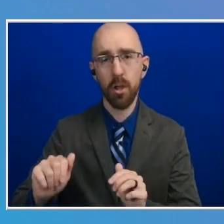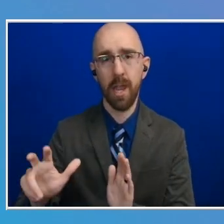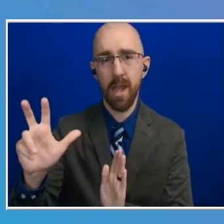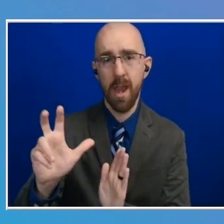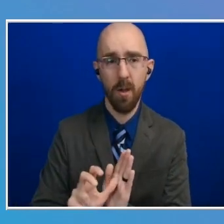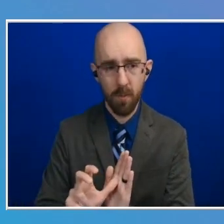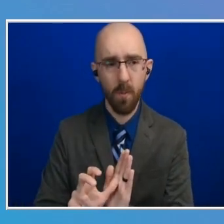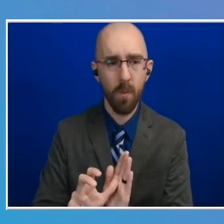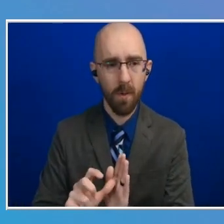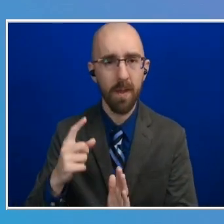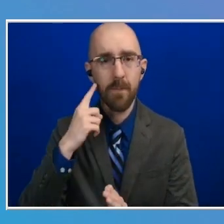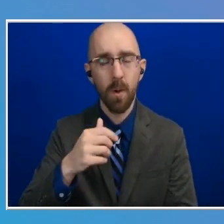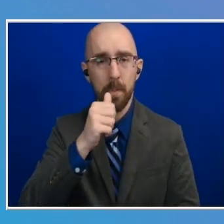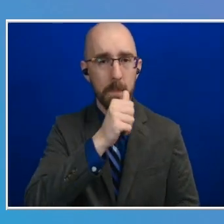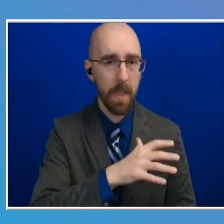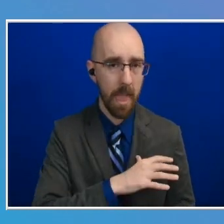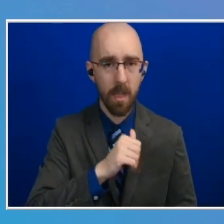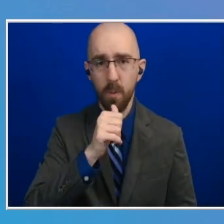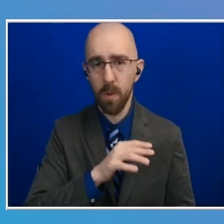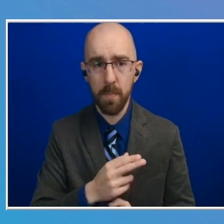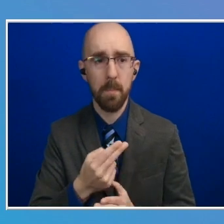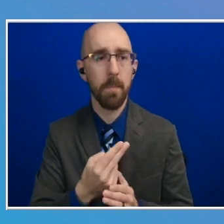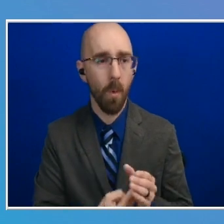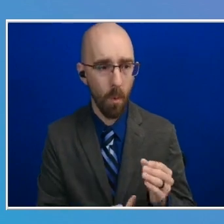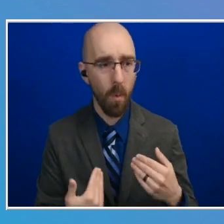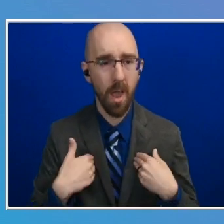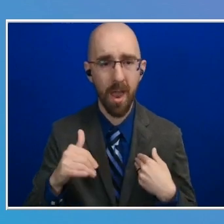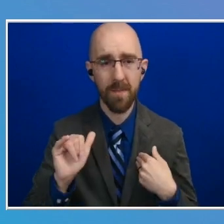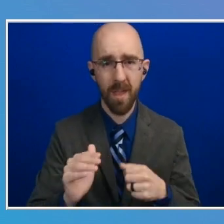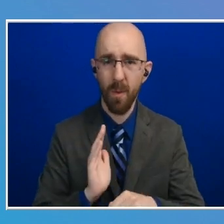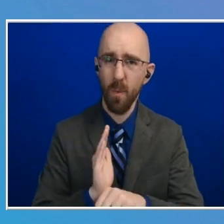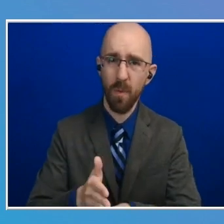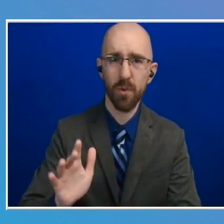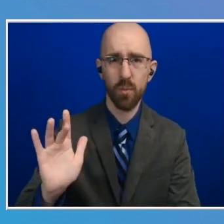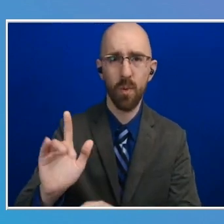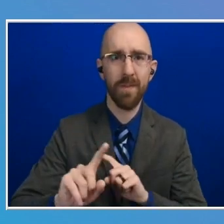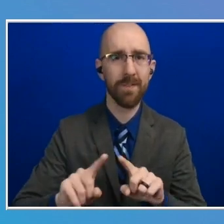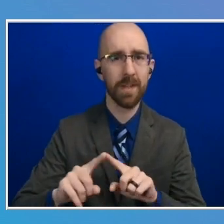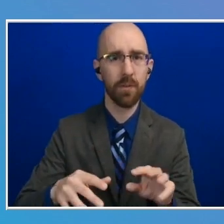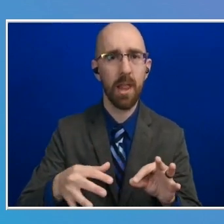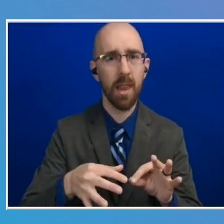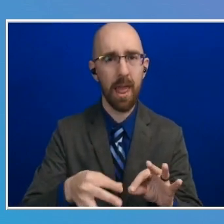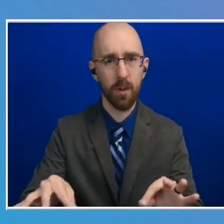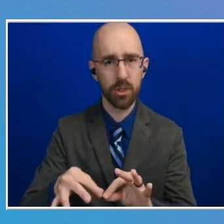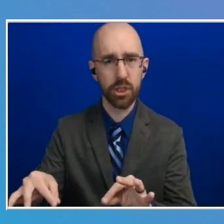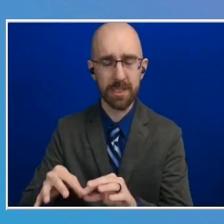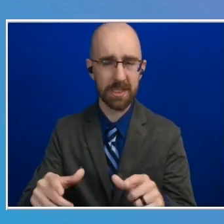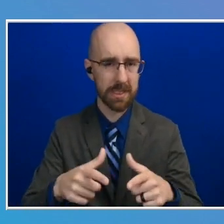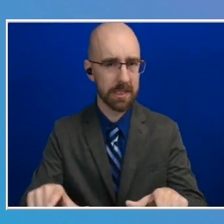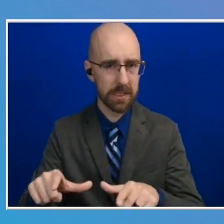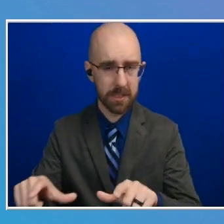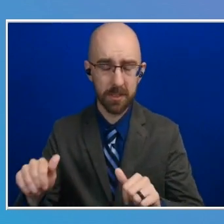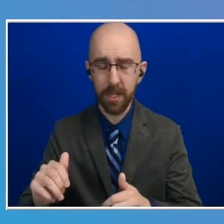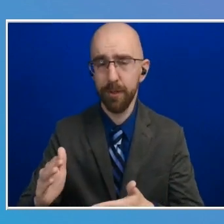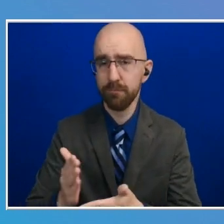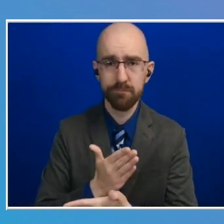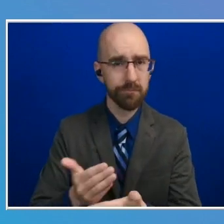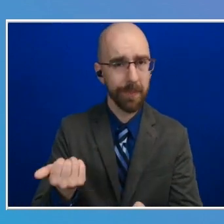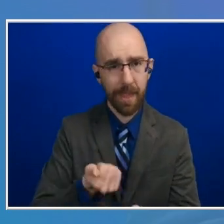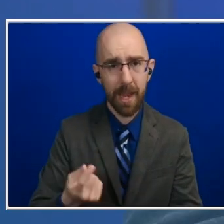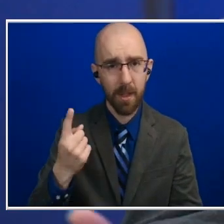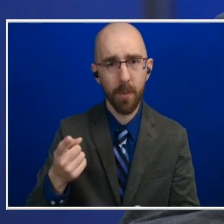men and women, and we have that in over 25 different languages. So you can share those with anyone that might not speak